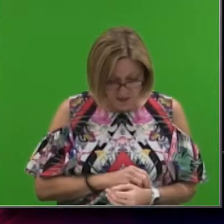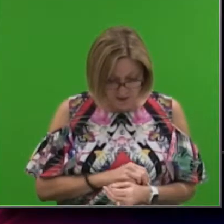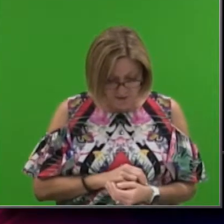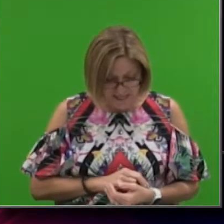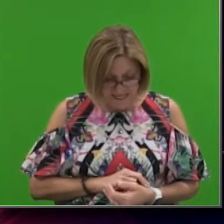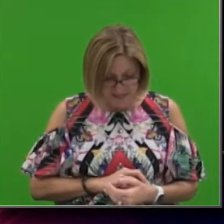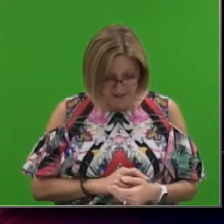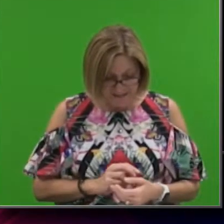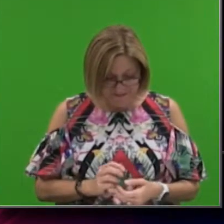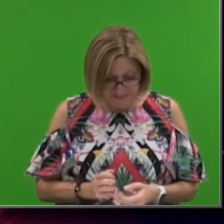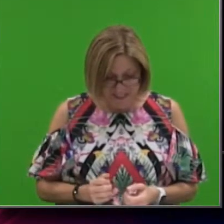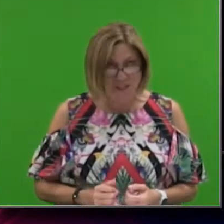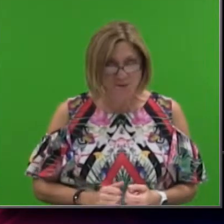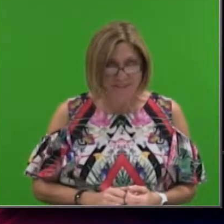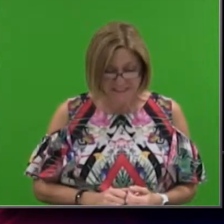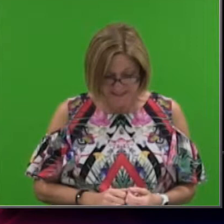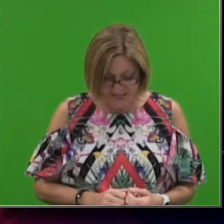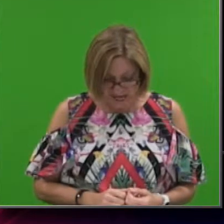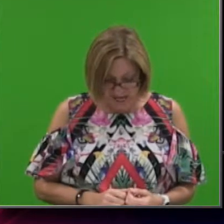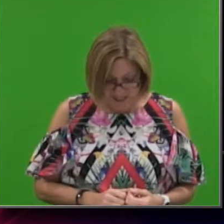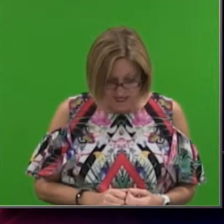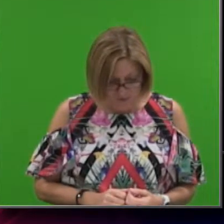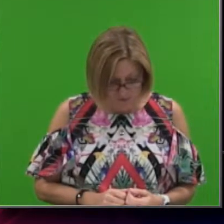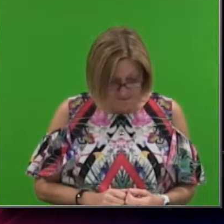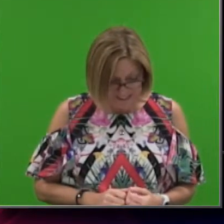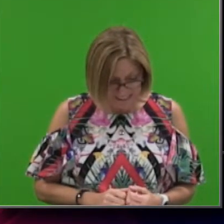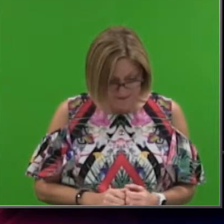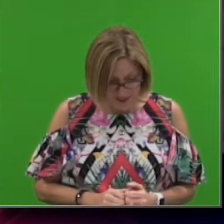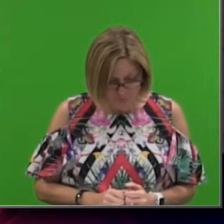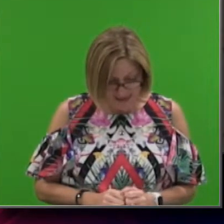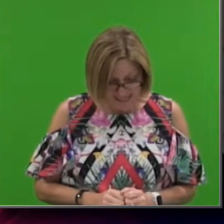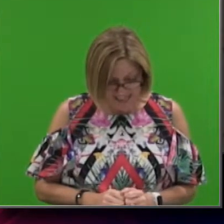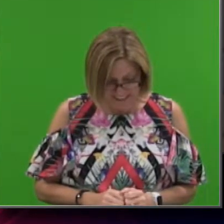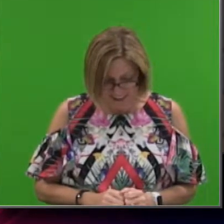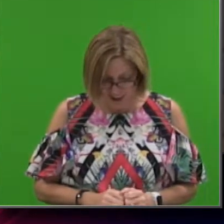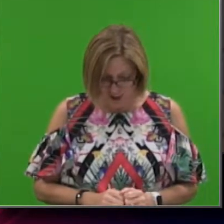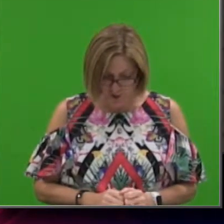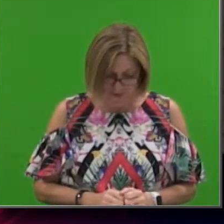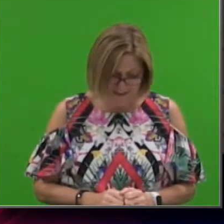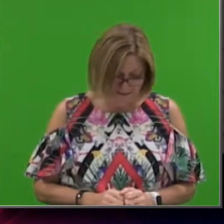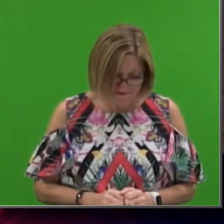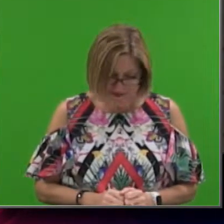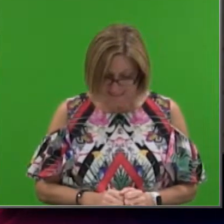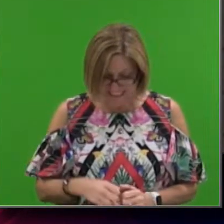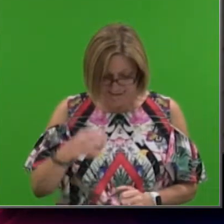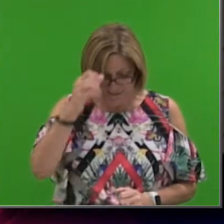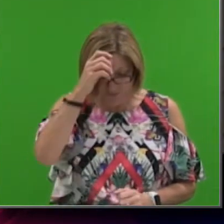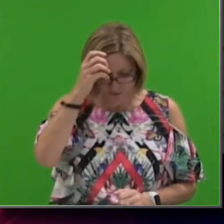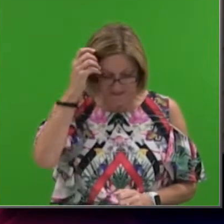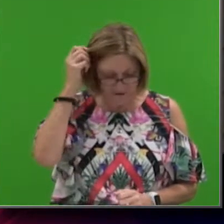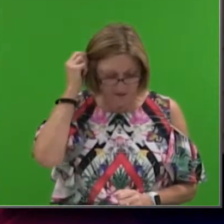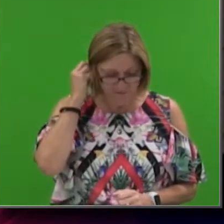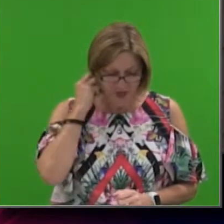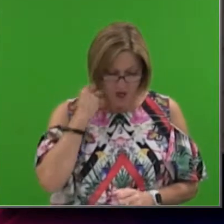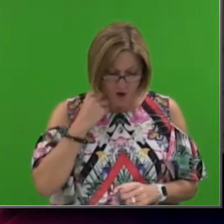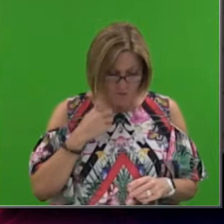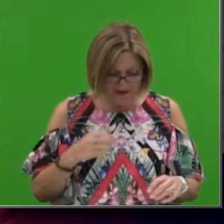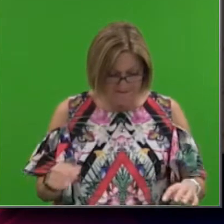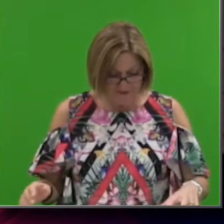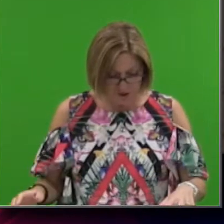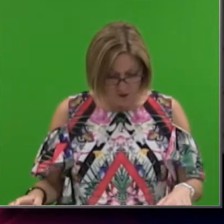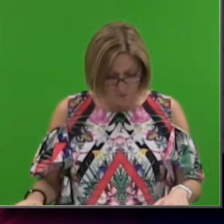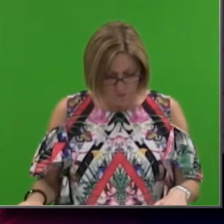Long ago, there lived among the Greeks a young woman named Arachne, who was a very gifted weaver.